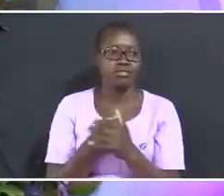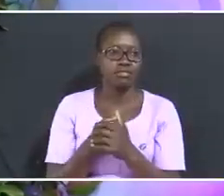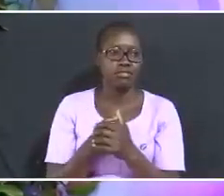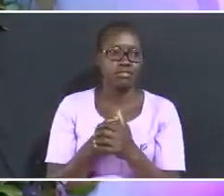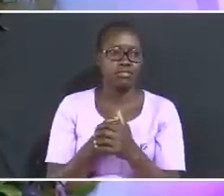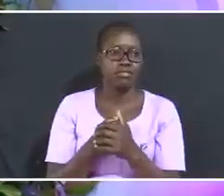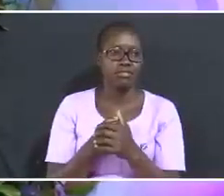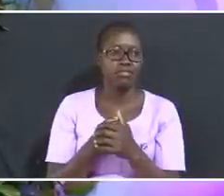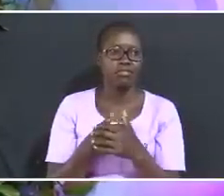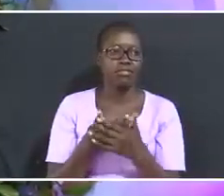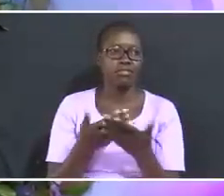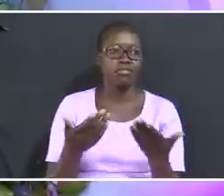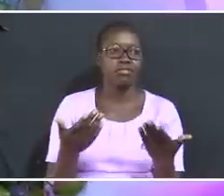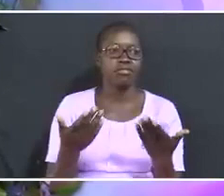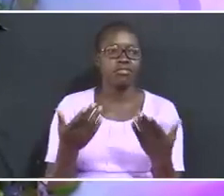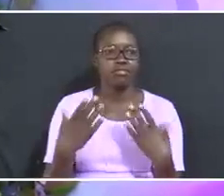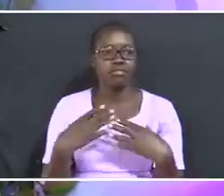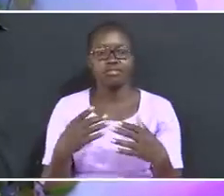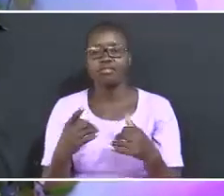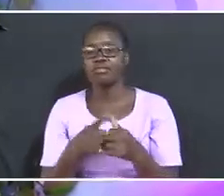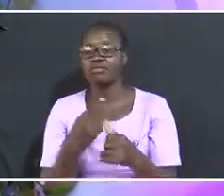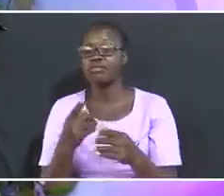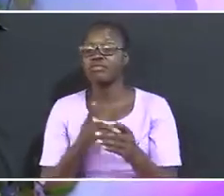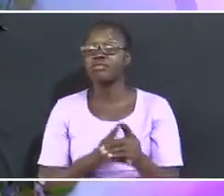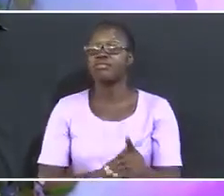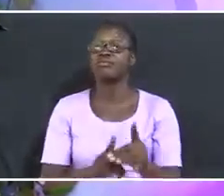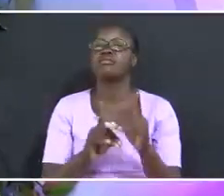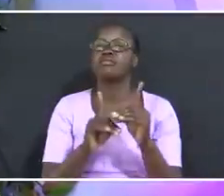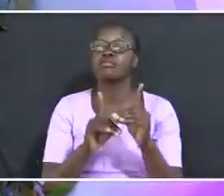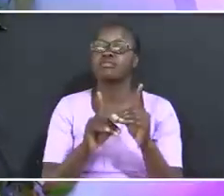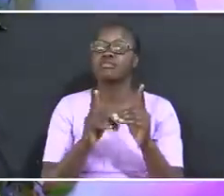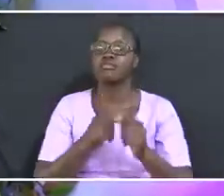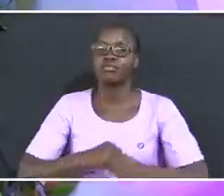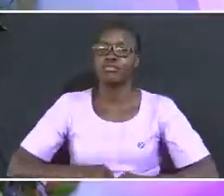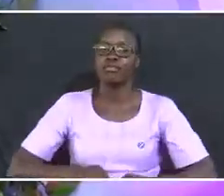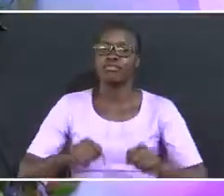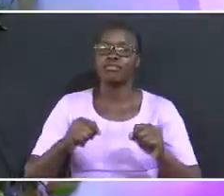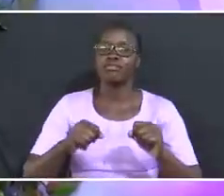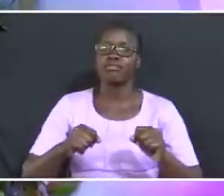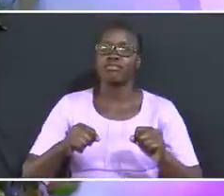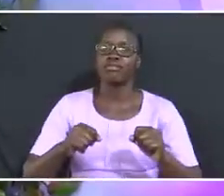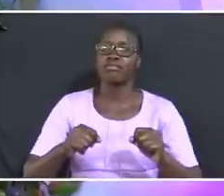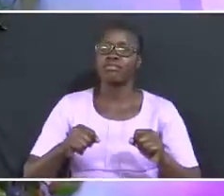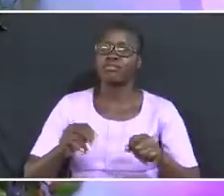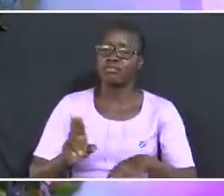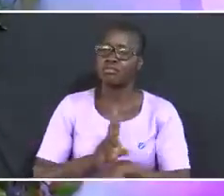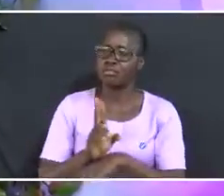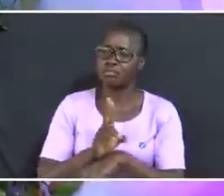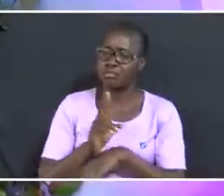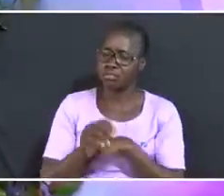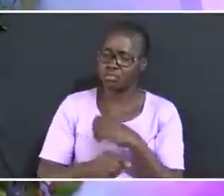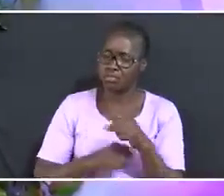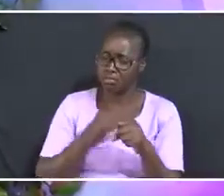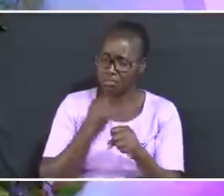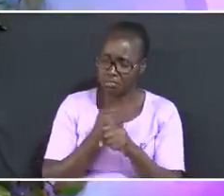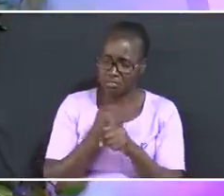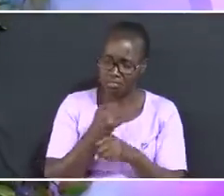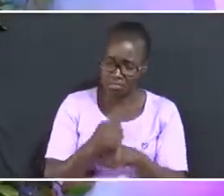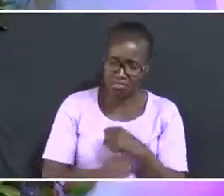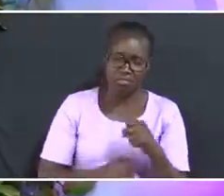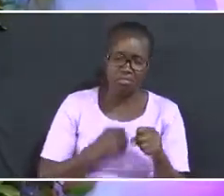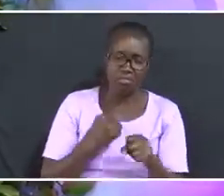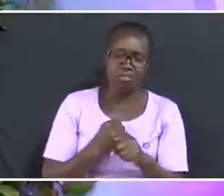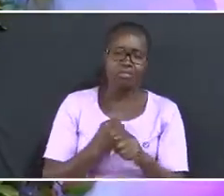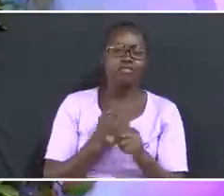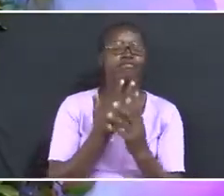How did people, the first disciples, were able to spend years and years in jail